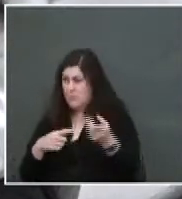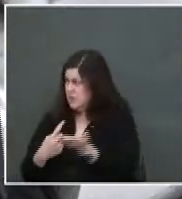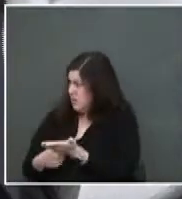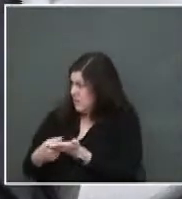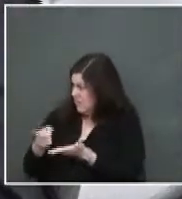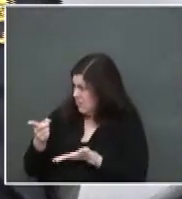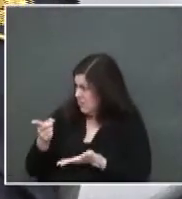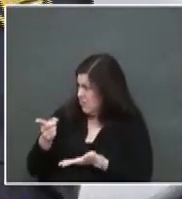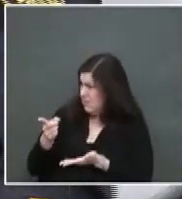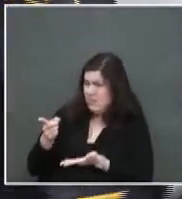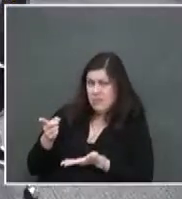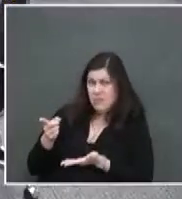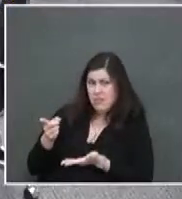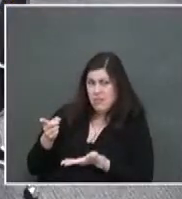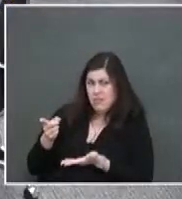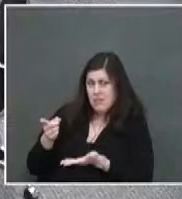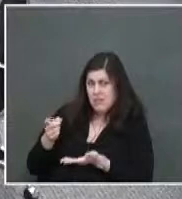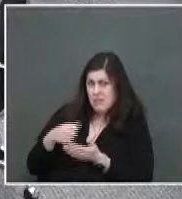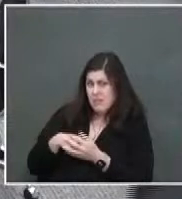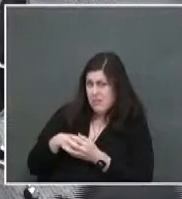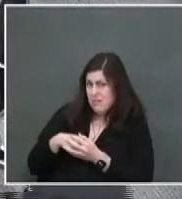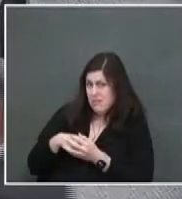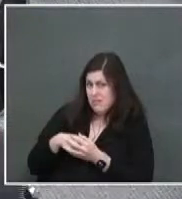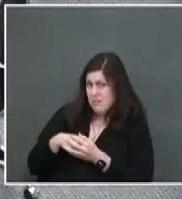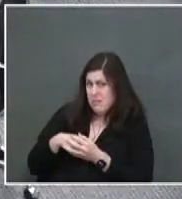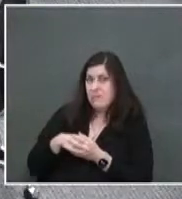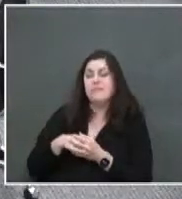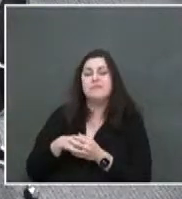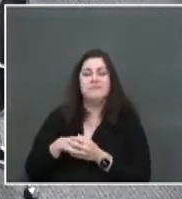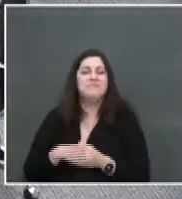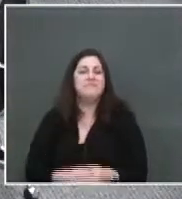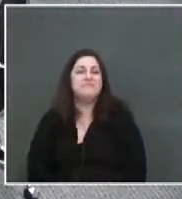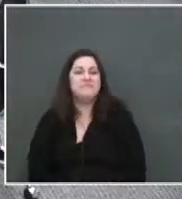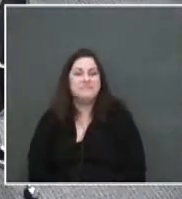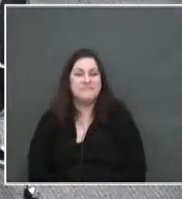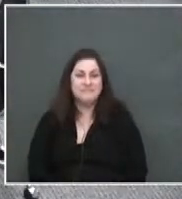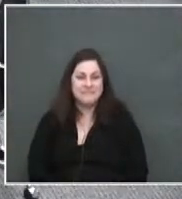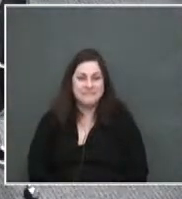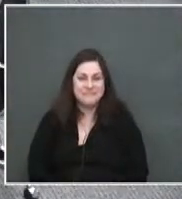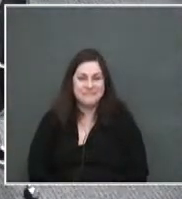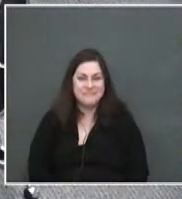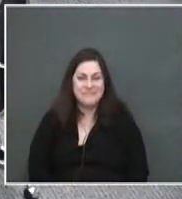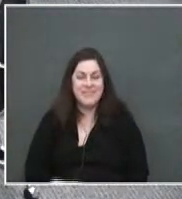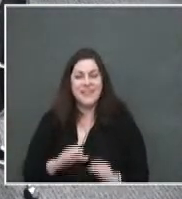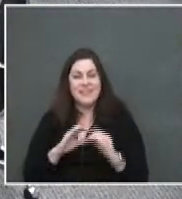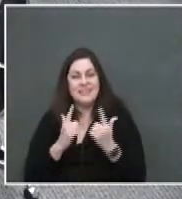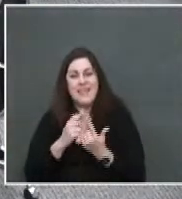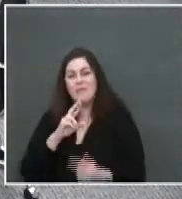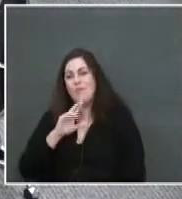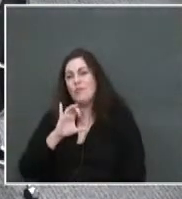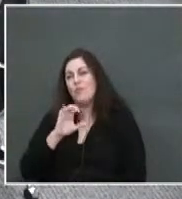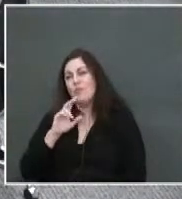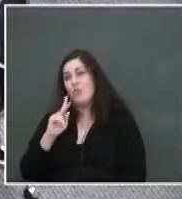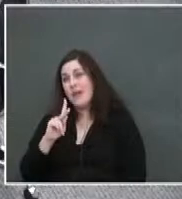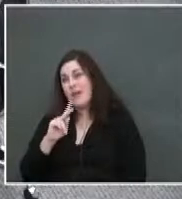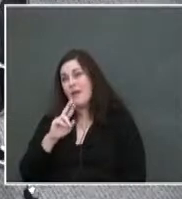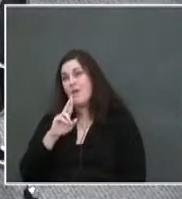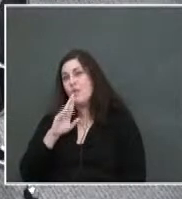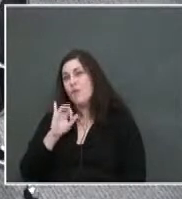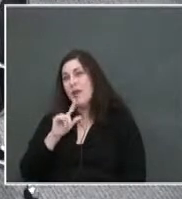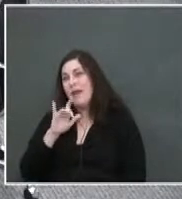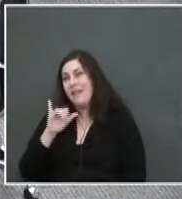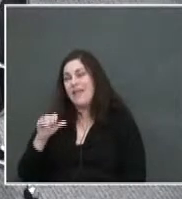You were. Councilman, my name's Rick Riley. I'm the Assistant Director